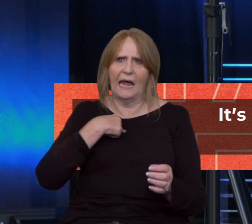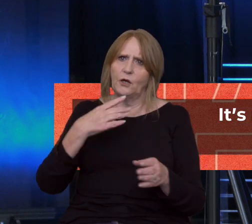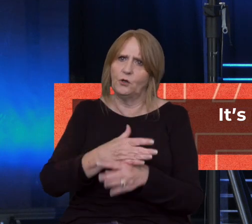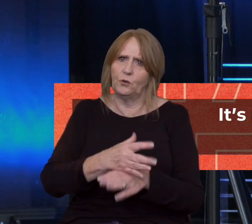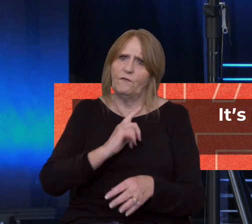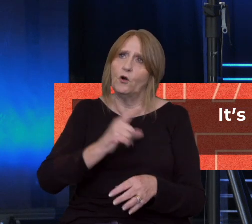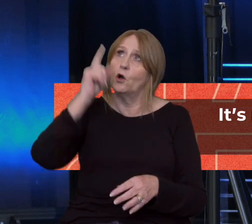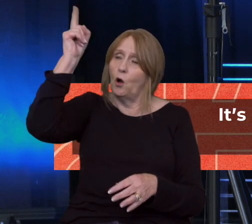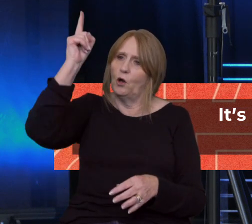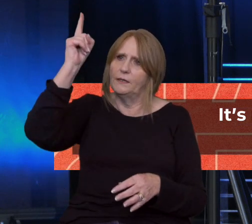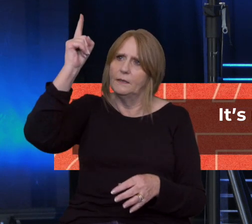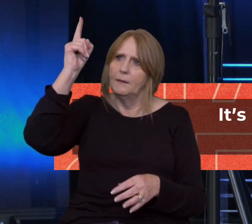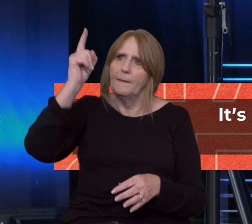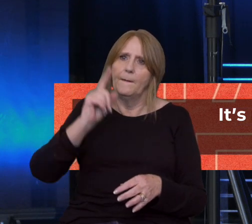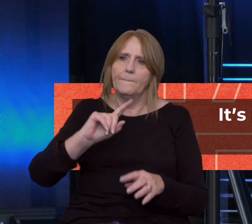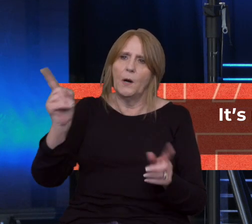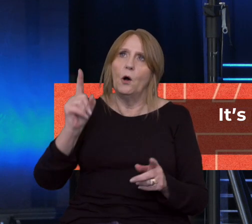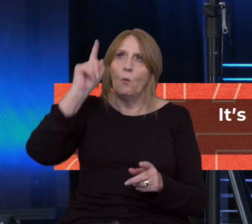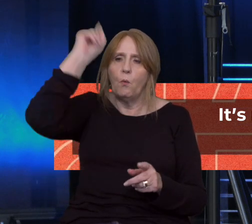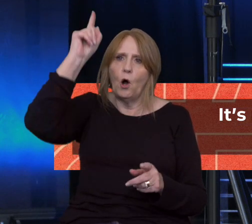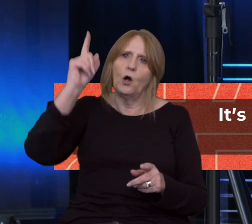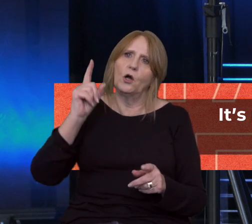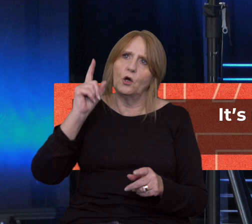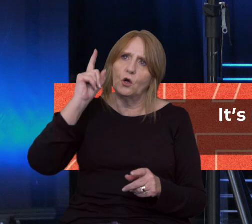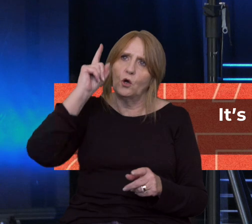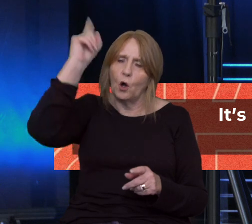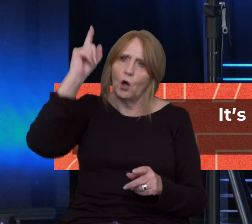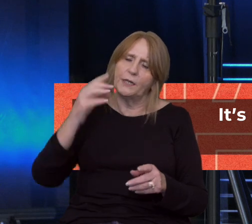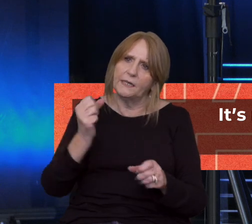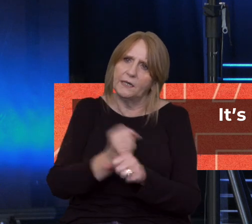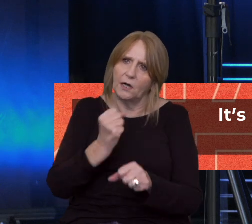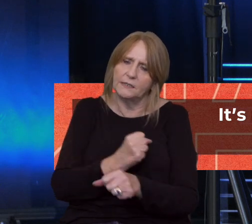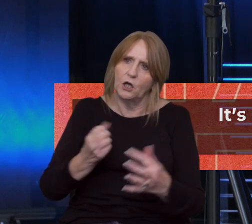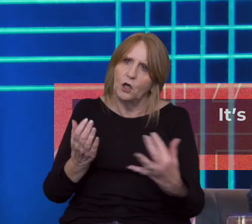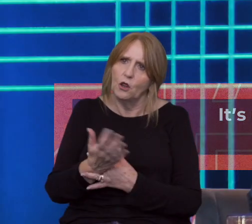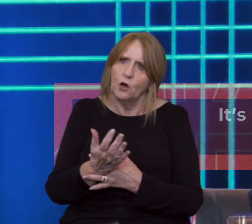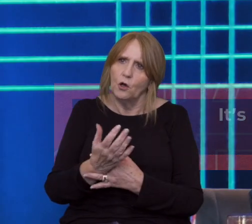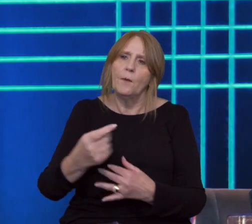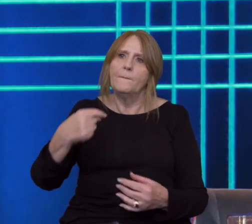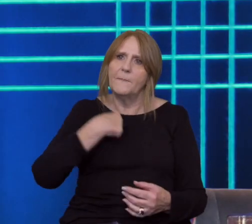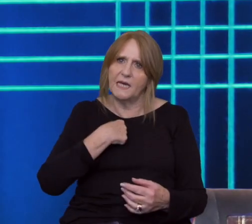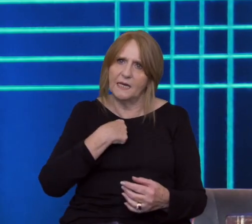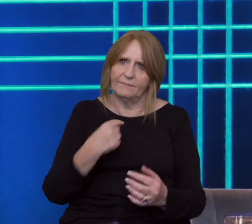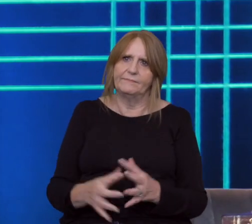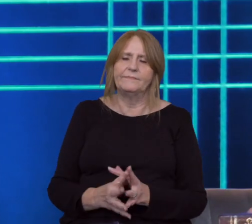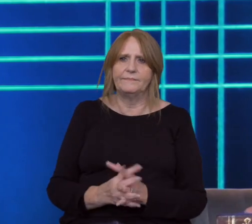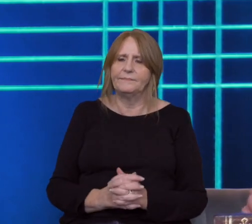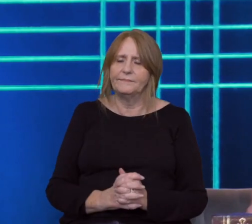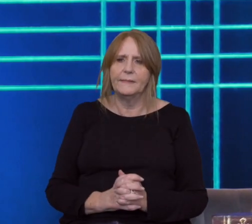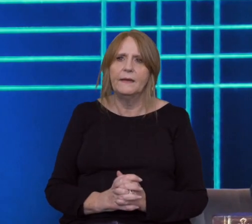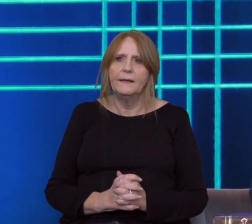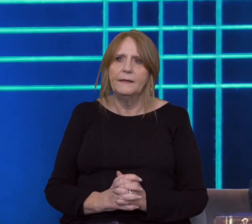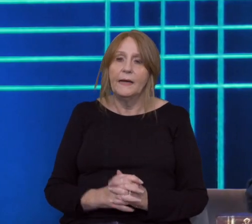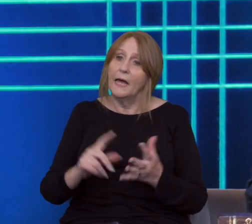God that matters, but what God does through Hudson Taylor. And you know, Jeremiah understood the